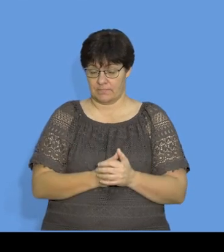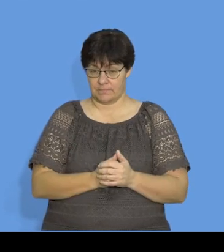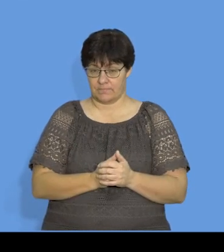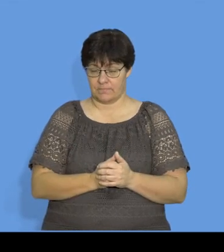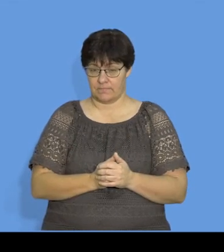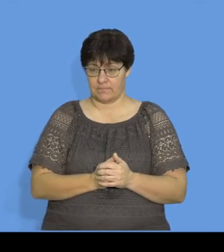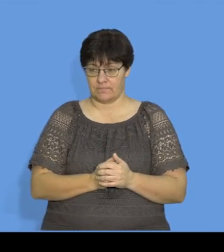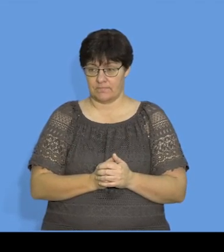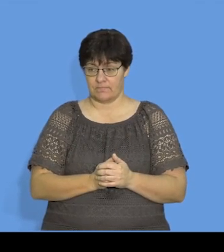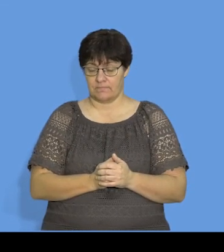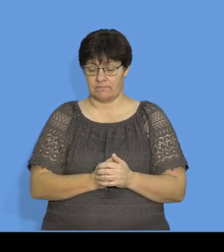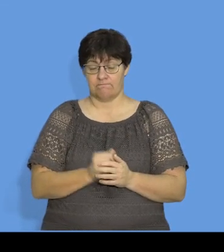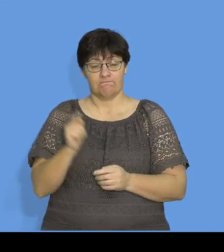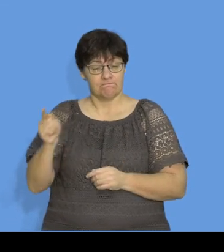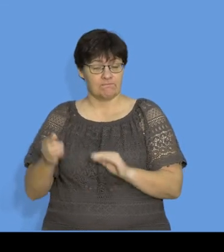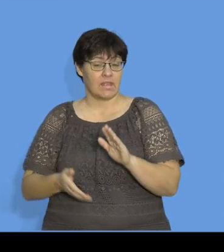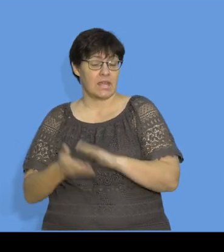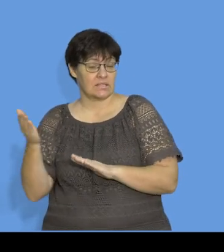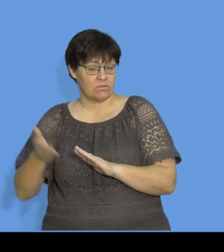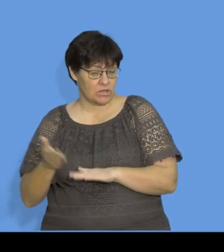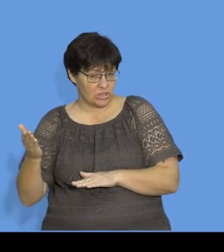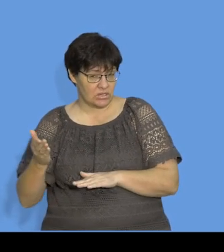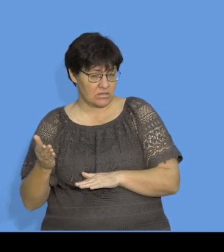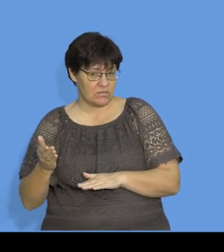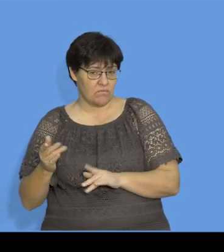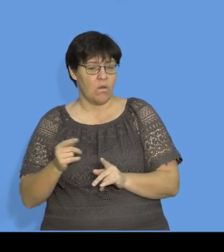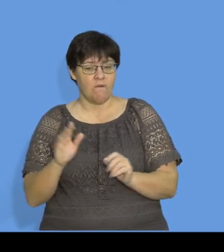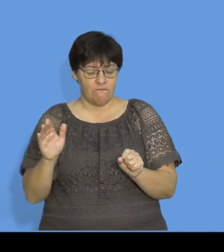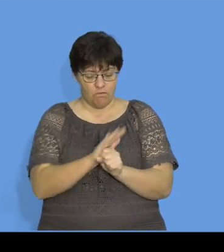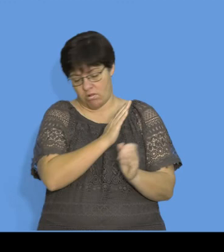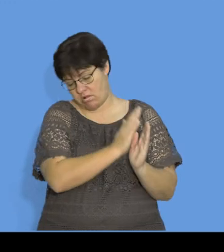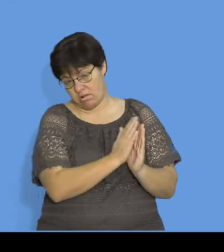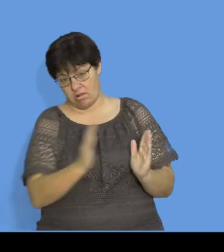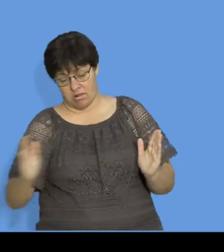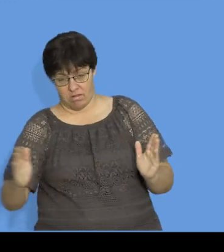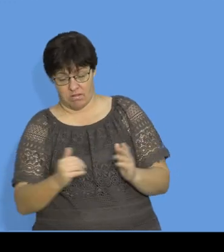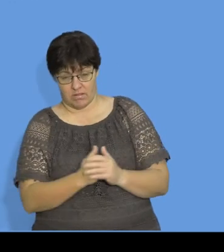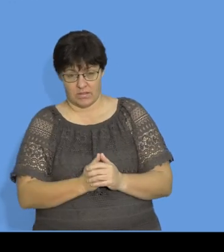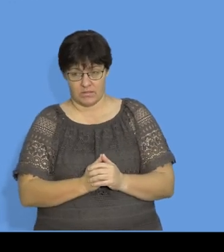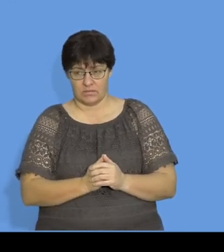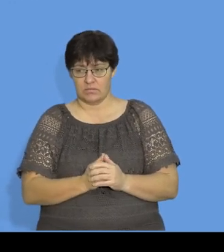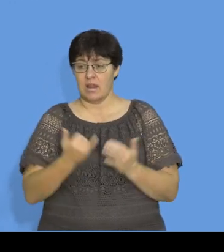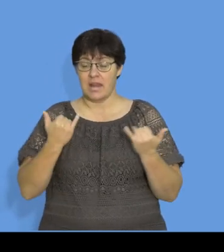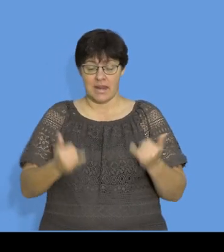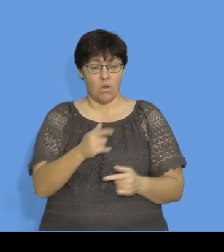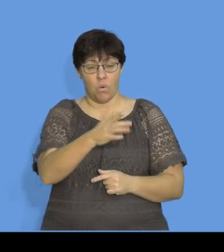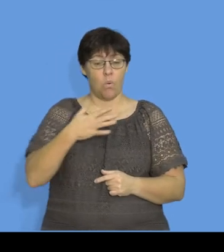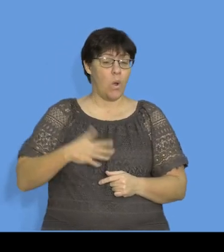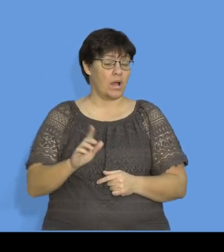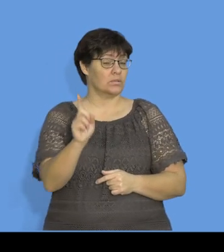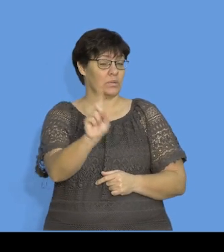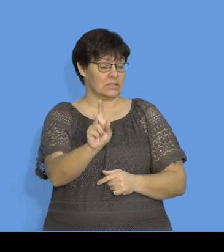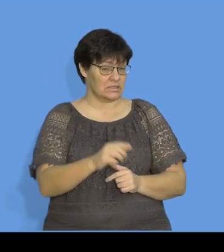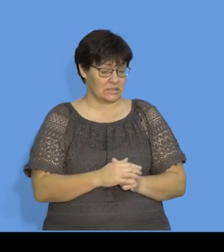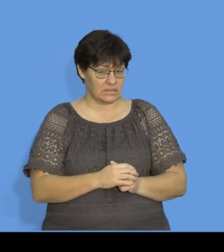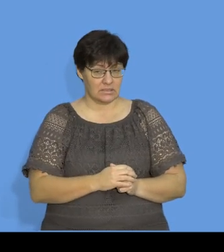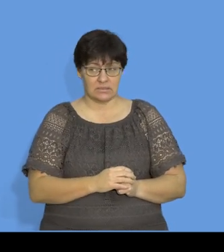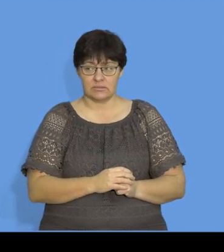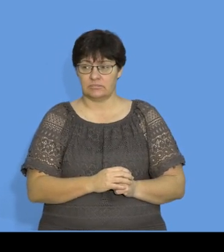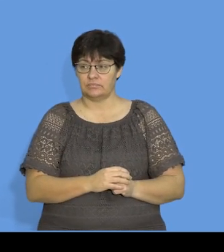Okay, that acceleration is what he's got for the whole journey. Now they want to know